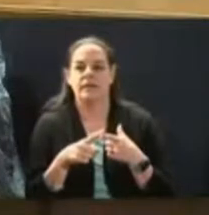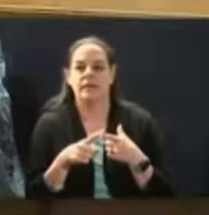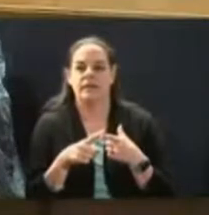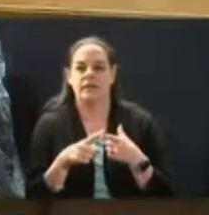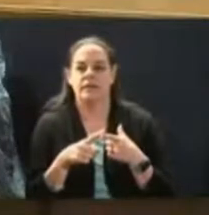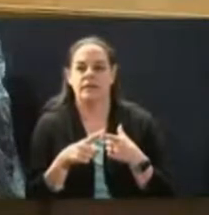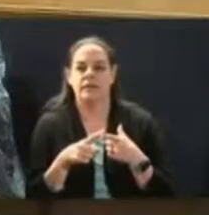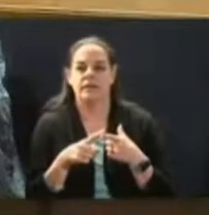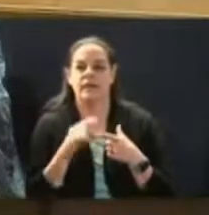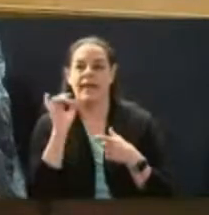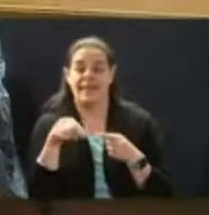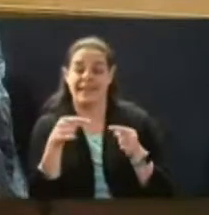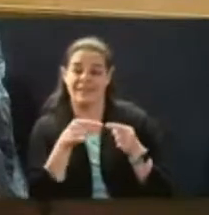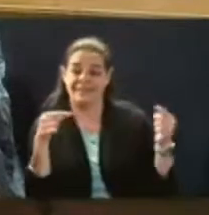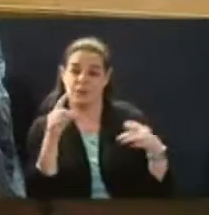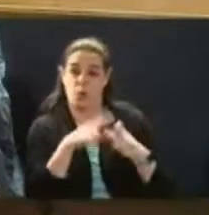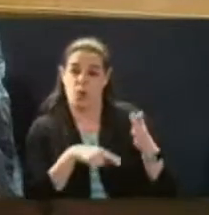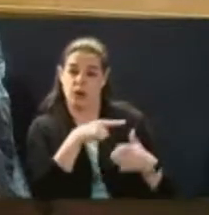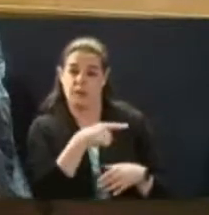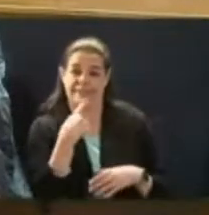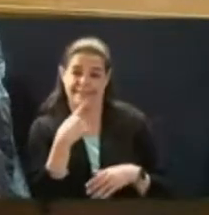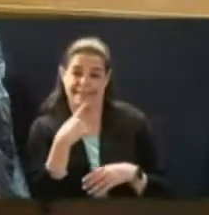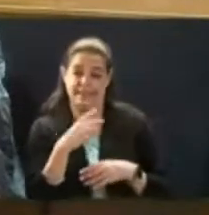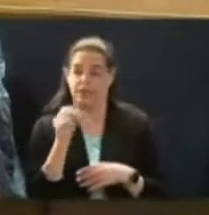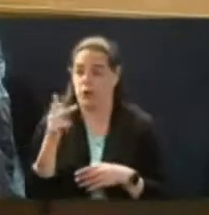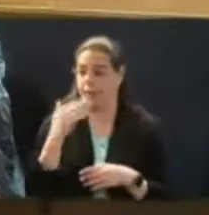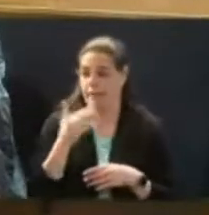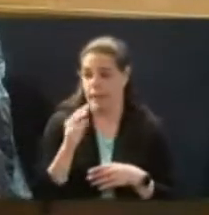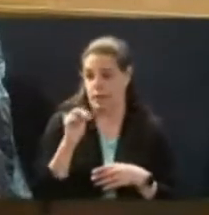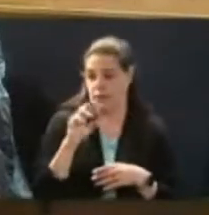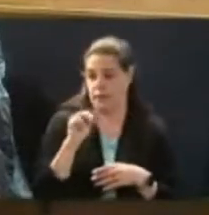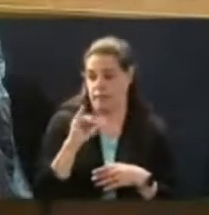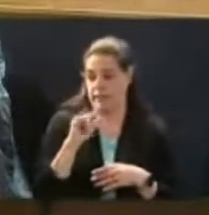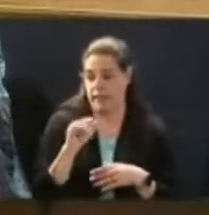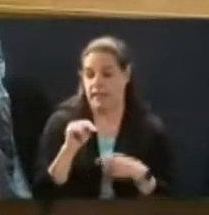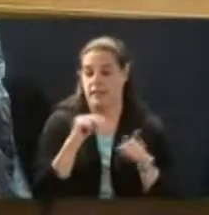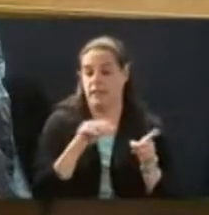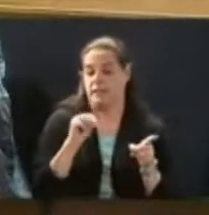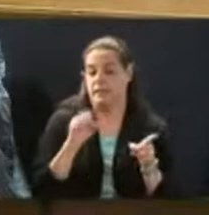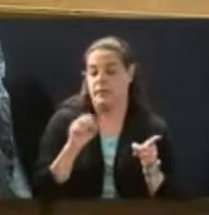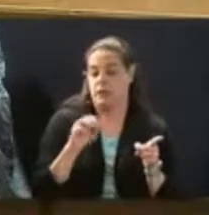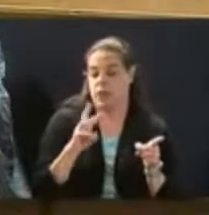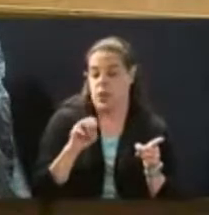that's contrary to what she said. Thank you, Mr. McMillan. Ms. Owen?